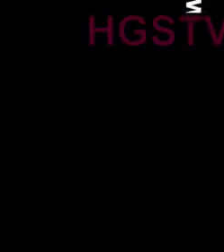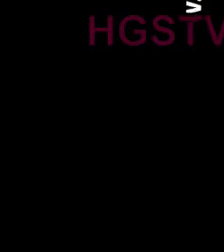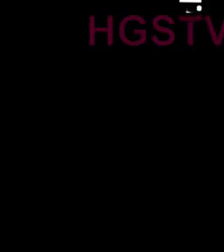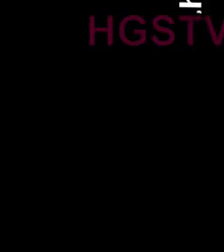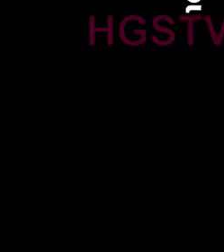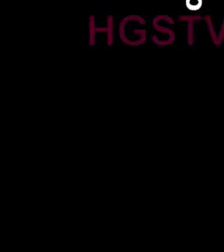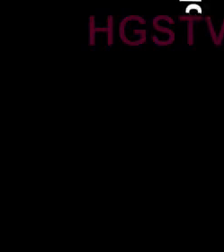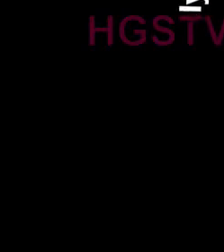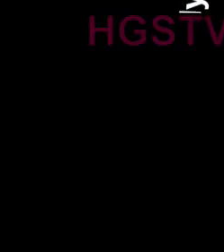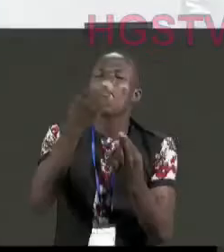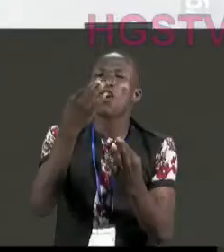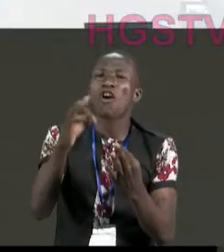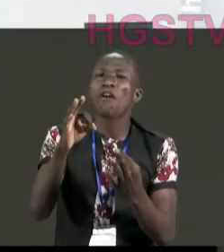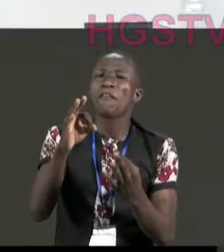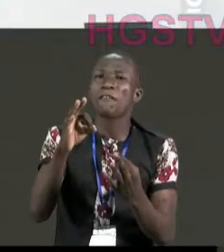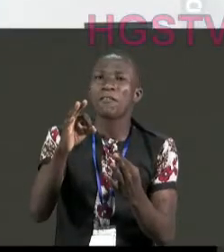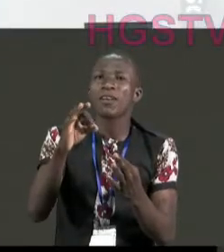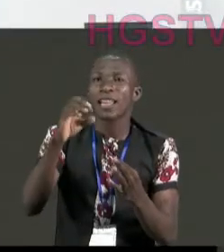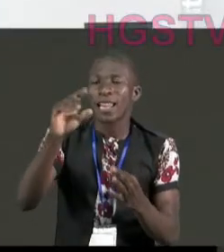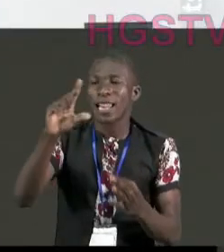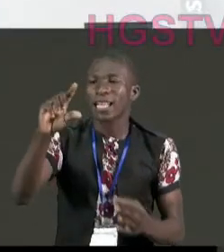and on forever."